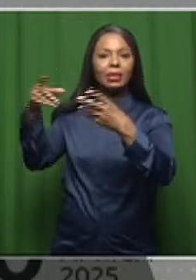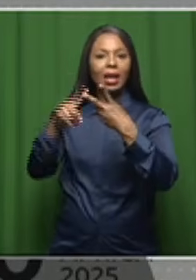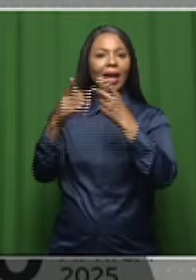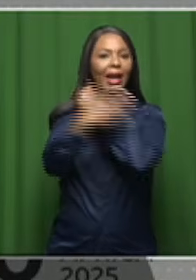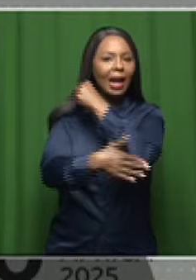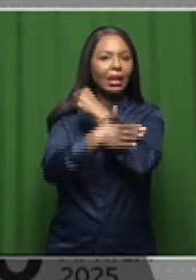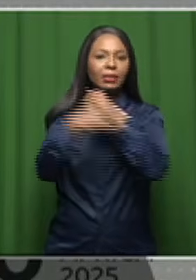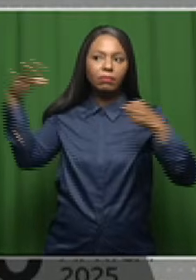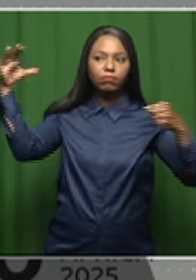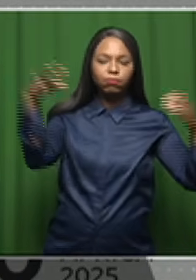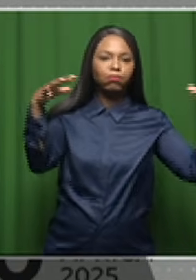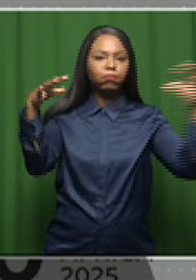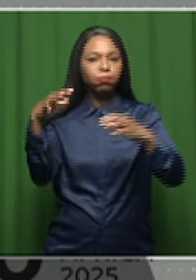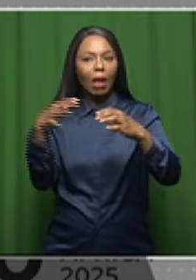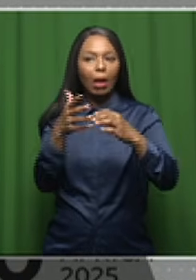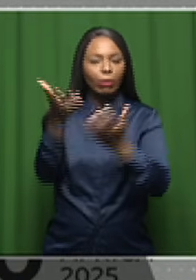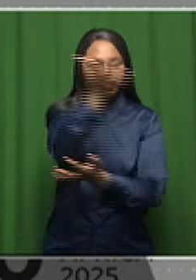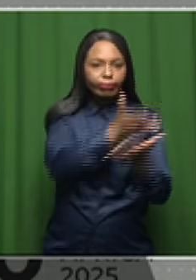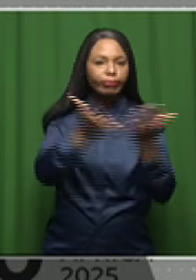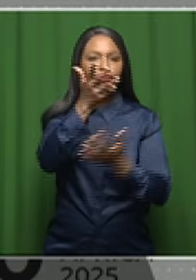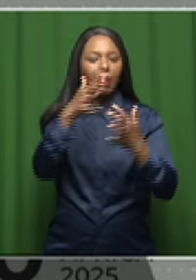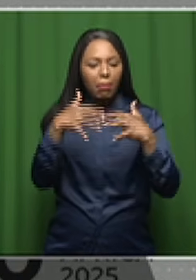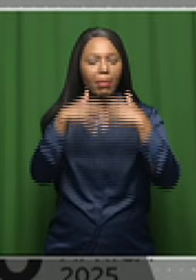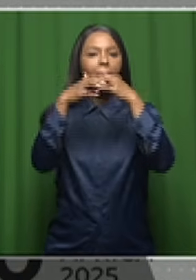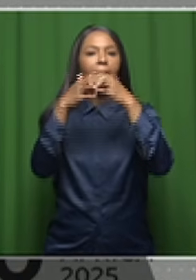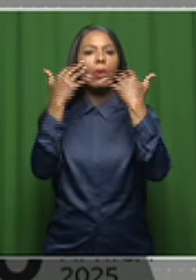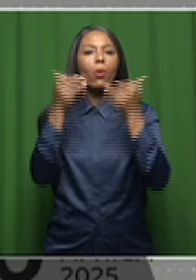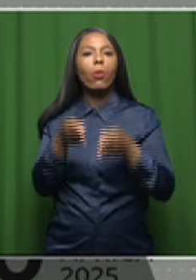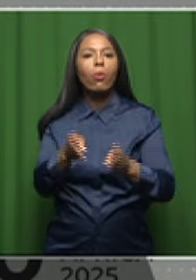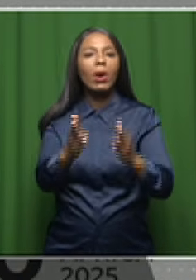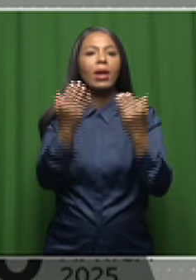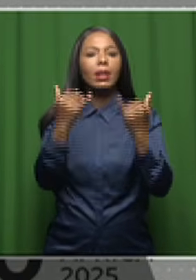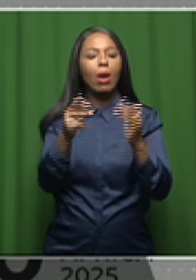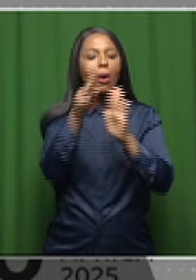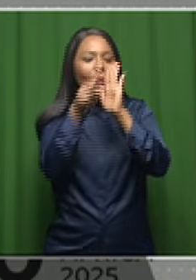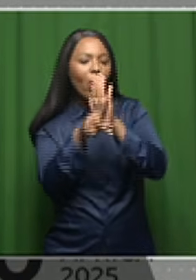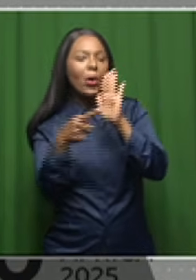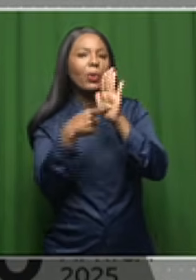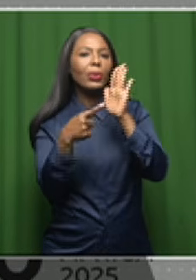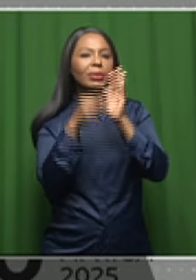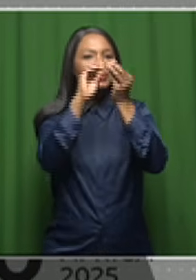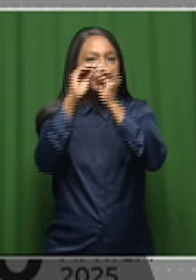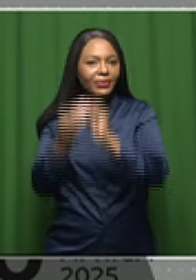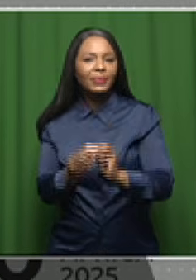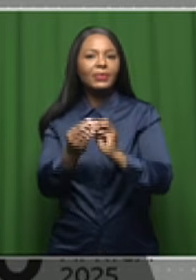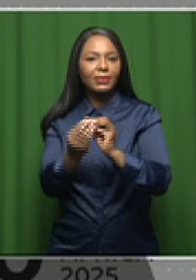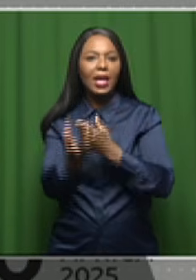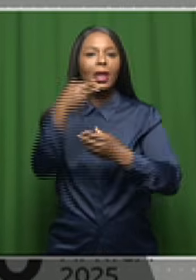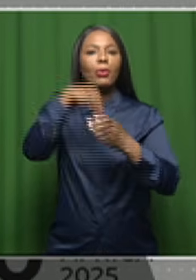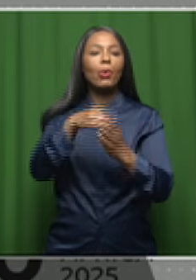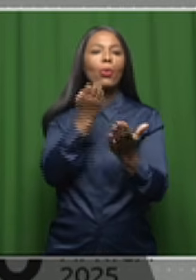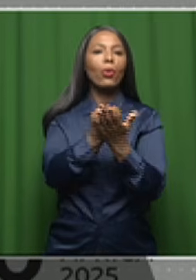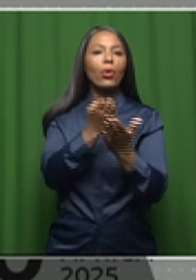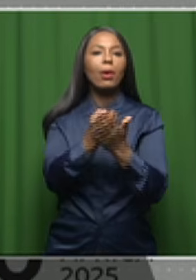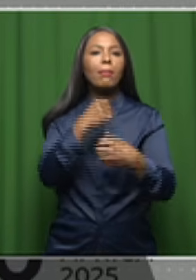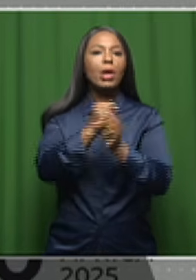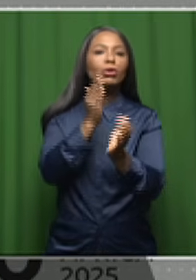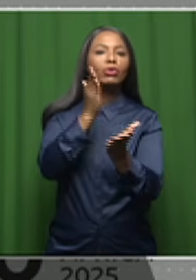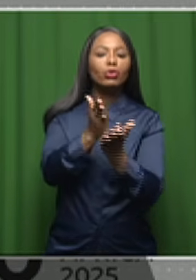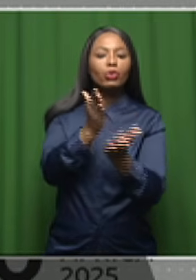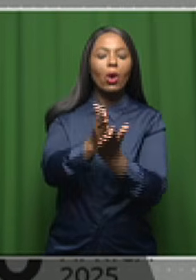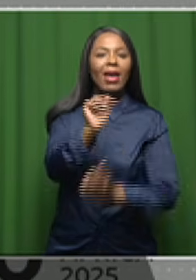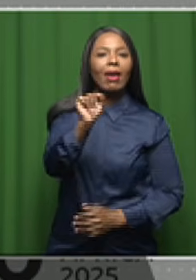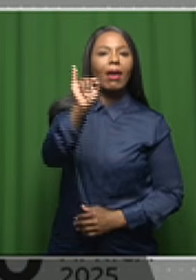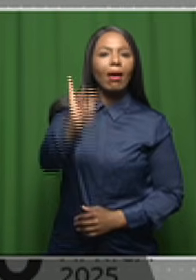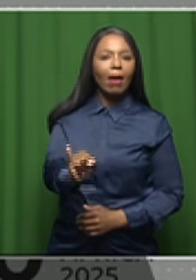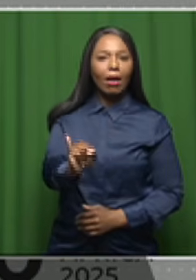with an ecosystem of policies, of the way they are doing things to ensure that artificial intelligence, when